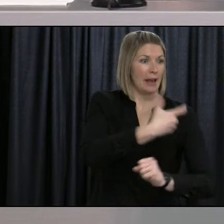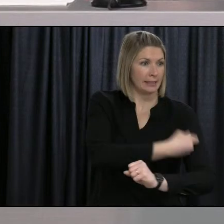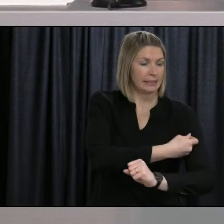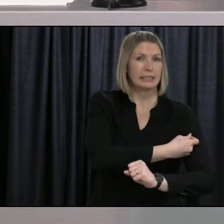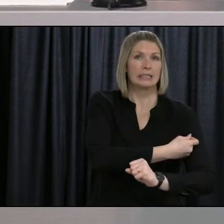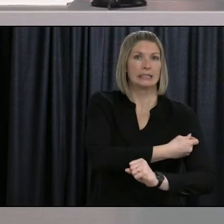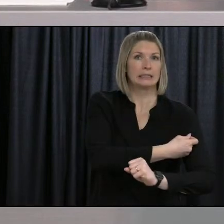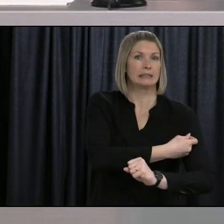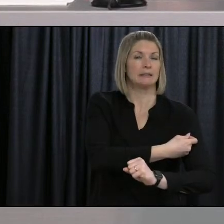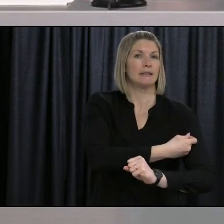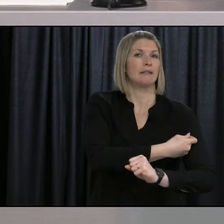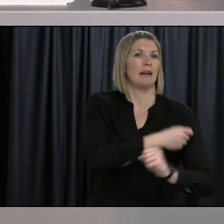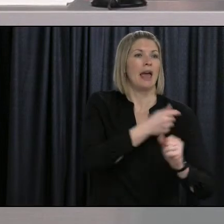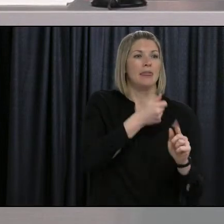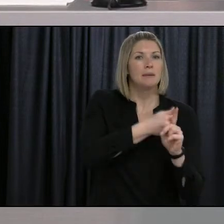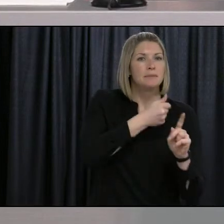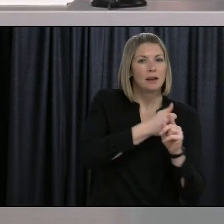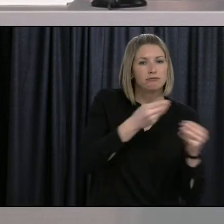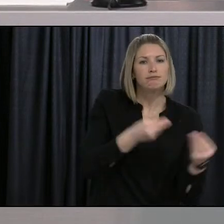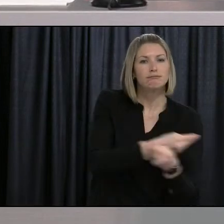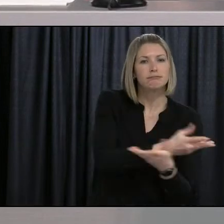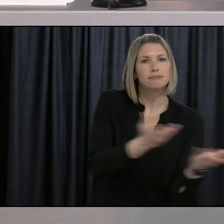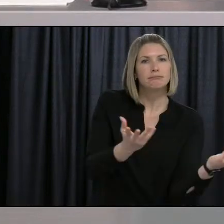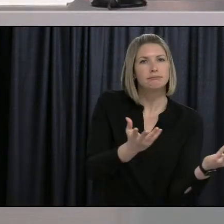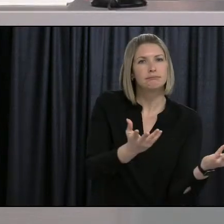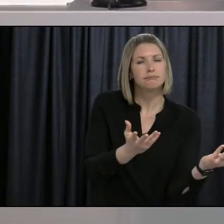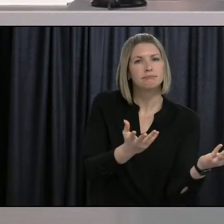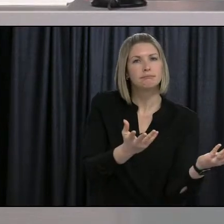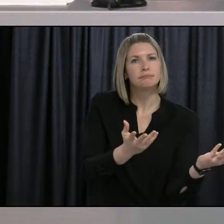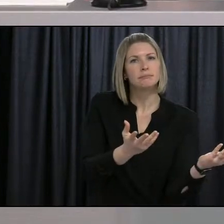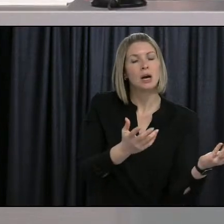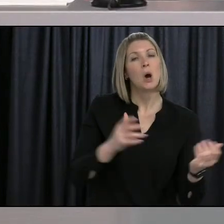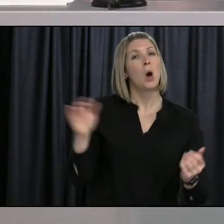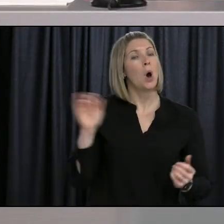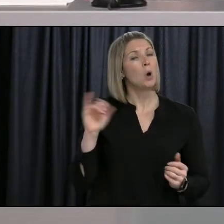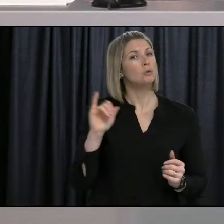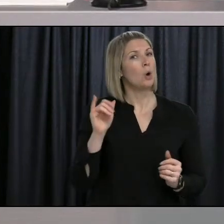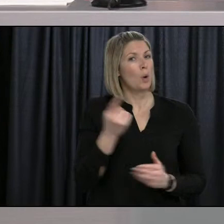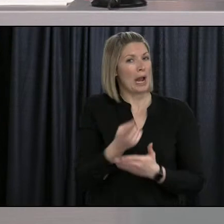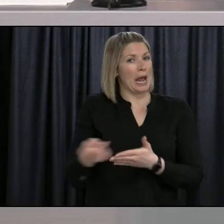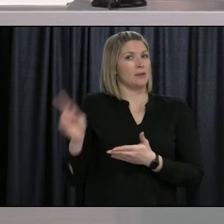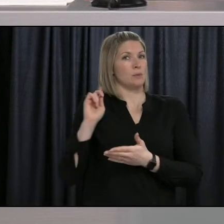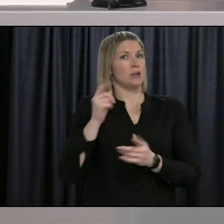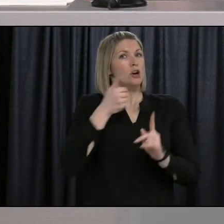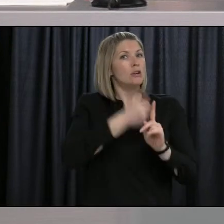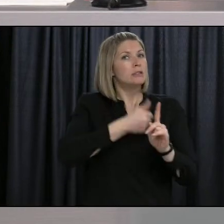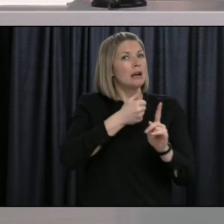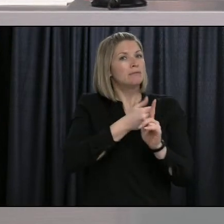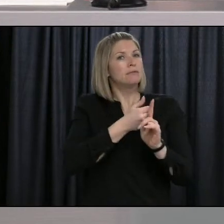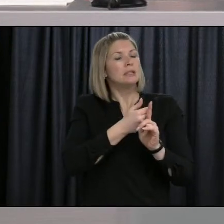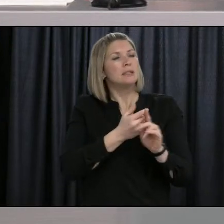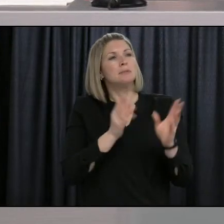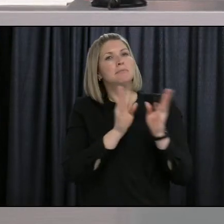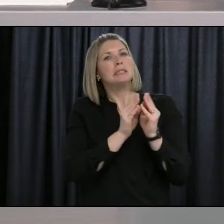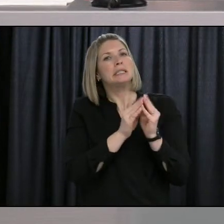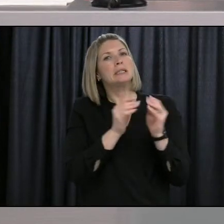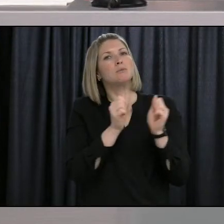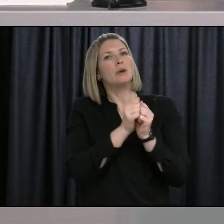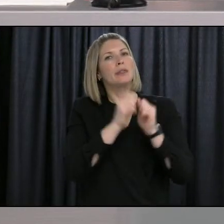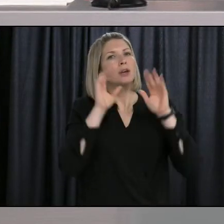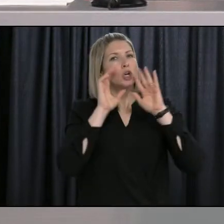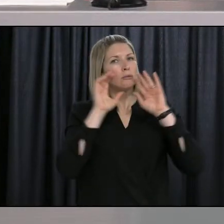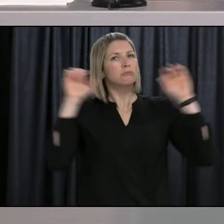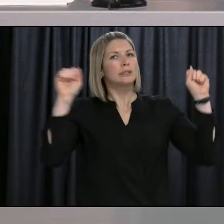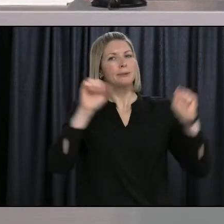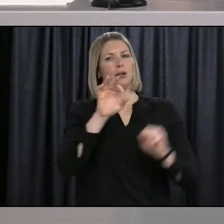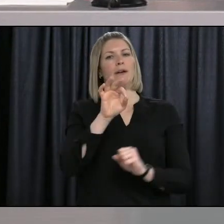but you also went on to say you had a high-level conversation with Premier Ford in Ontario. So I'd like to ask